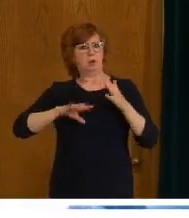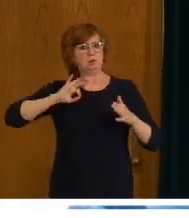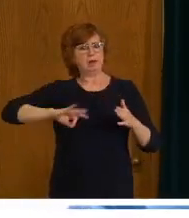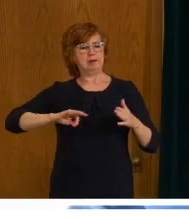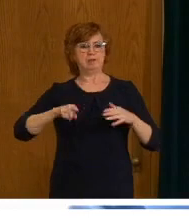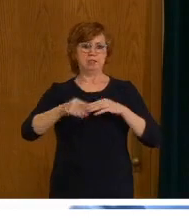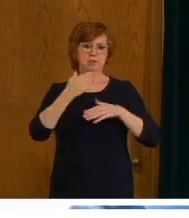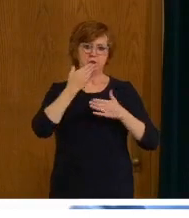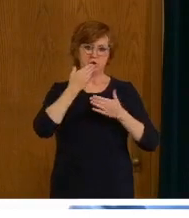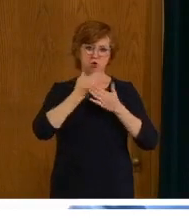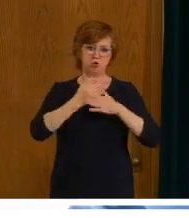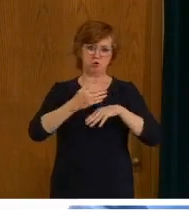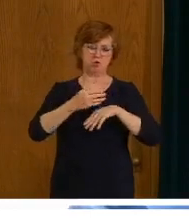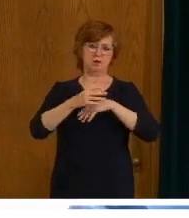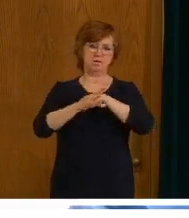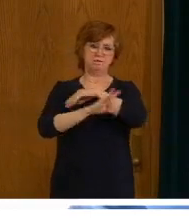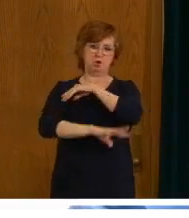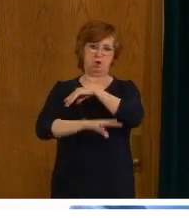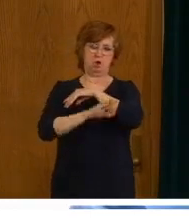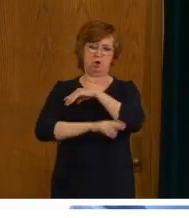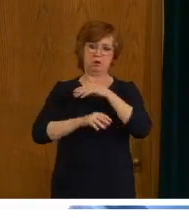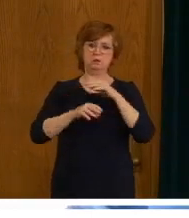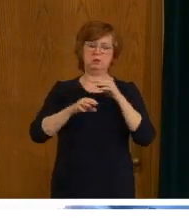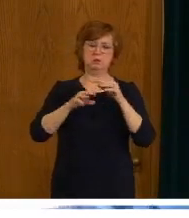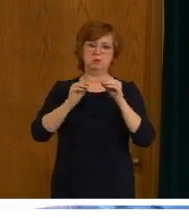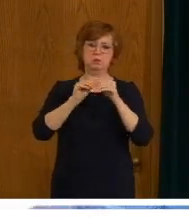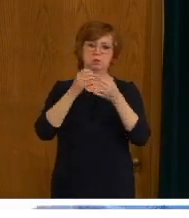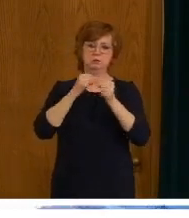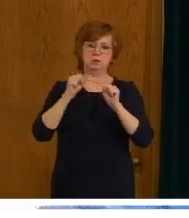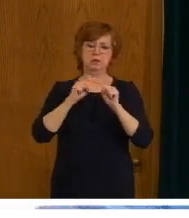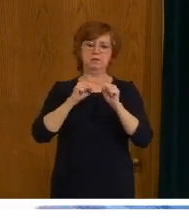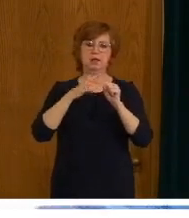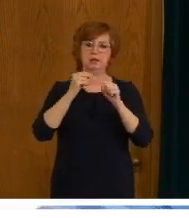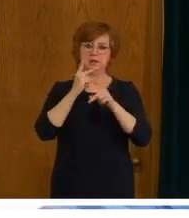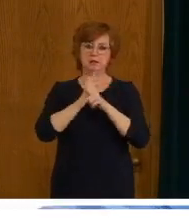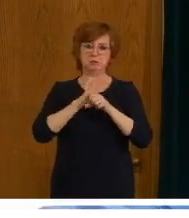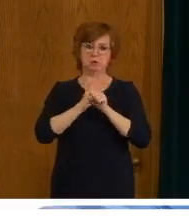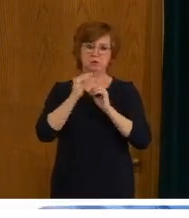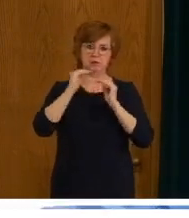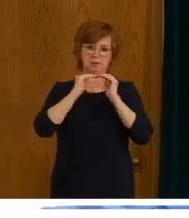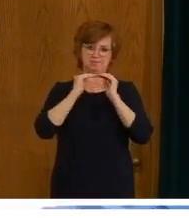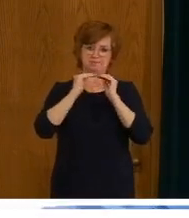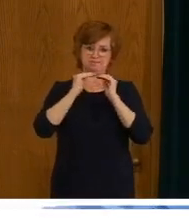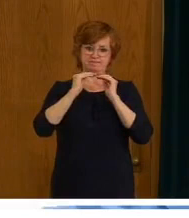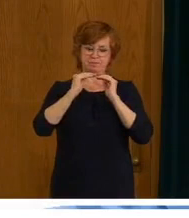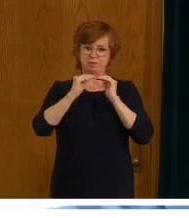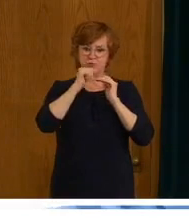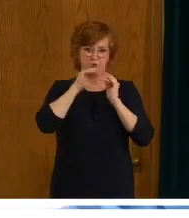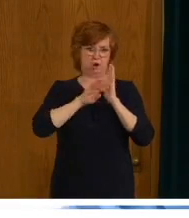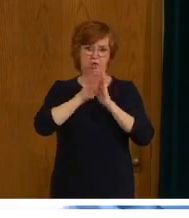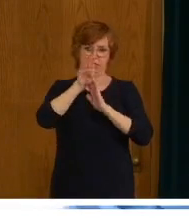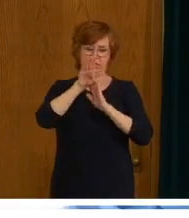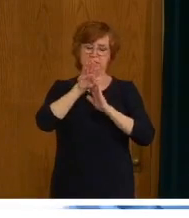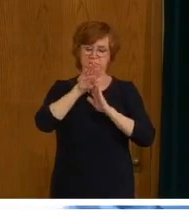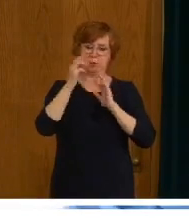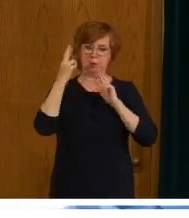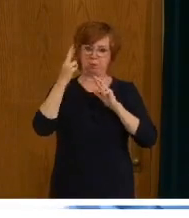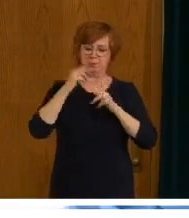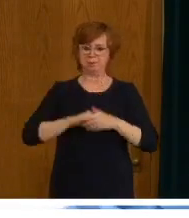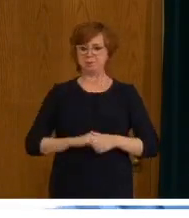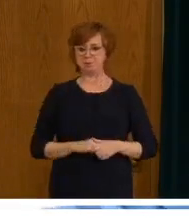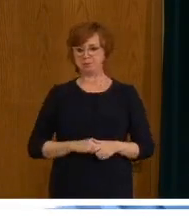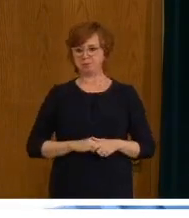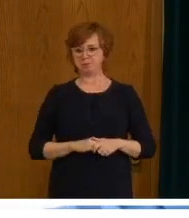will remain protected and will keep COVID at bay. I'll also maybe just quickly mention that, as we had